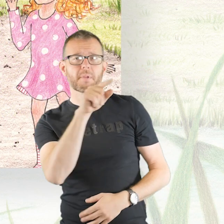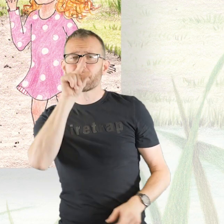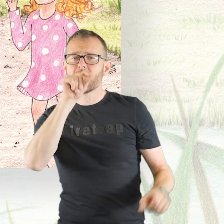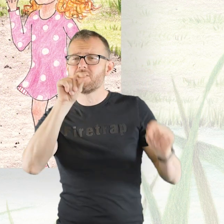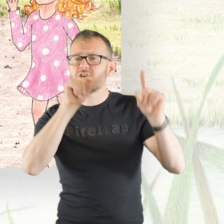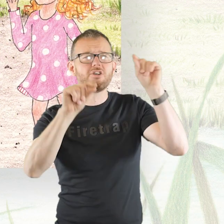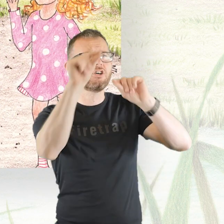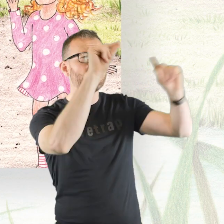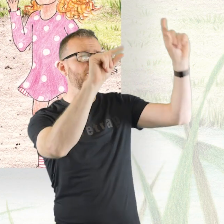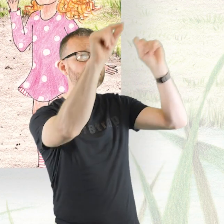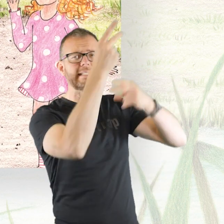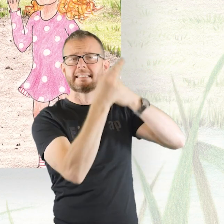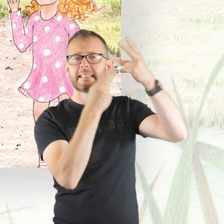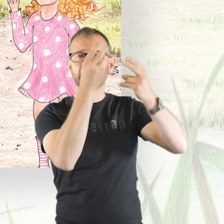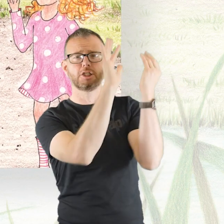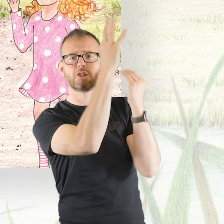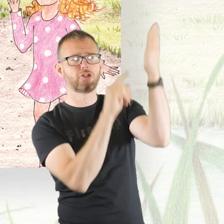Birds were singing in the trees.